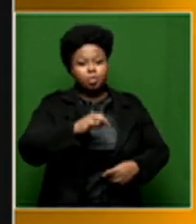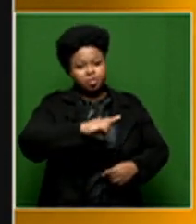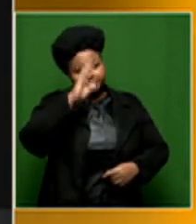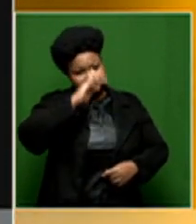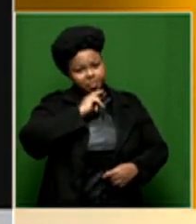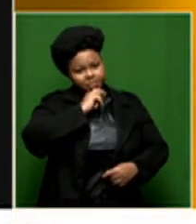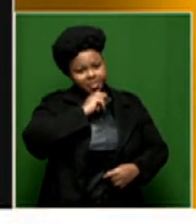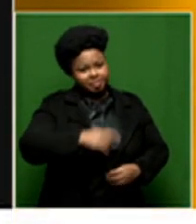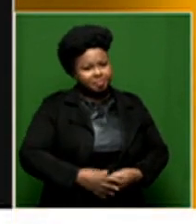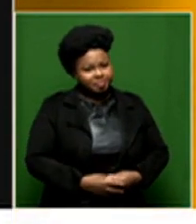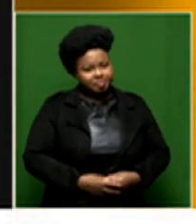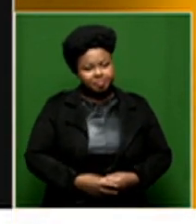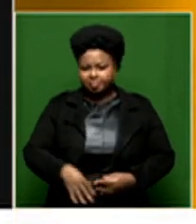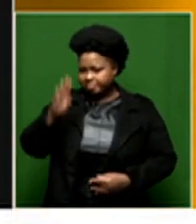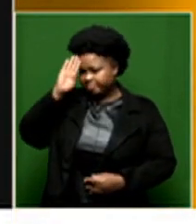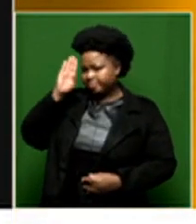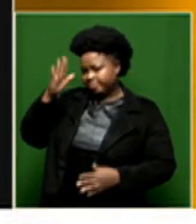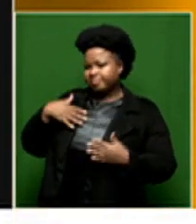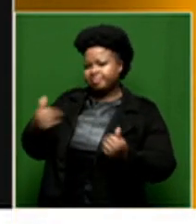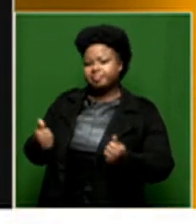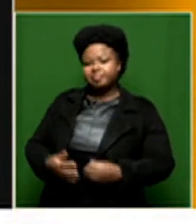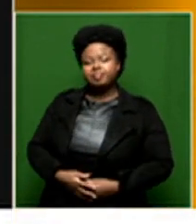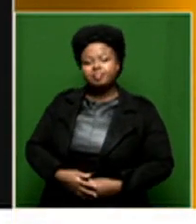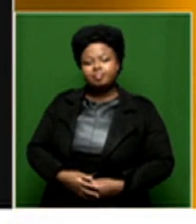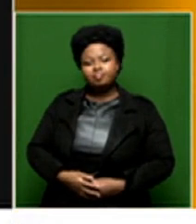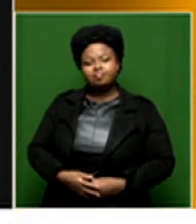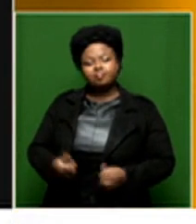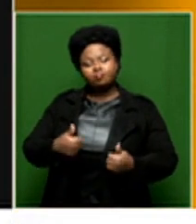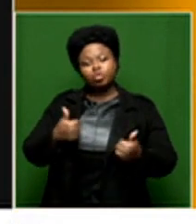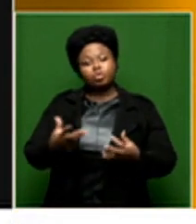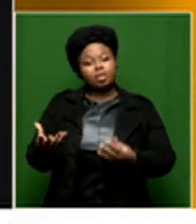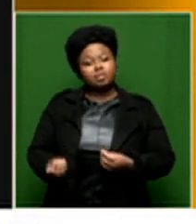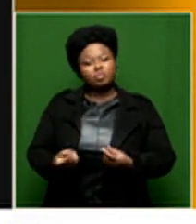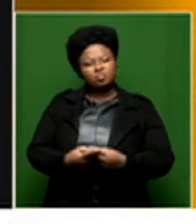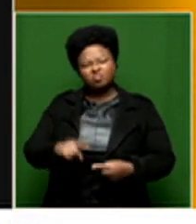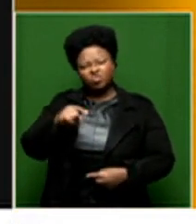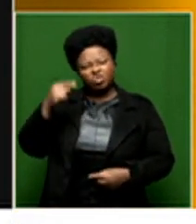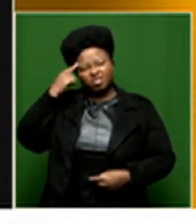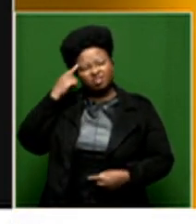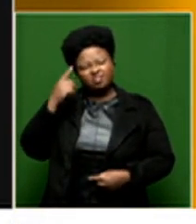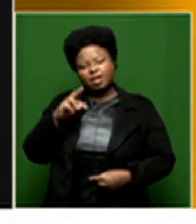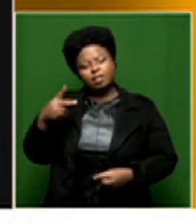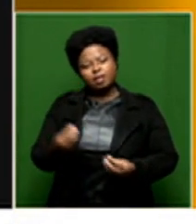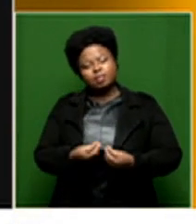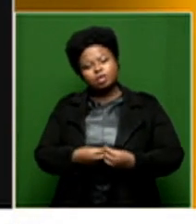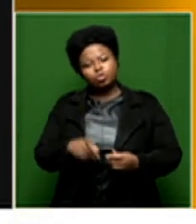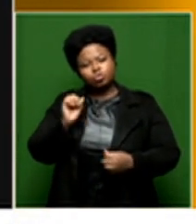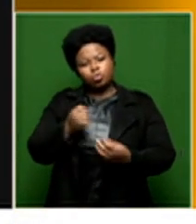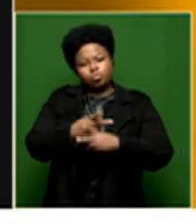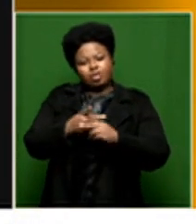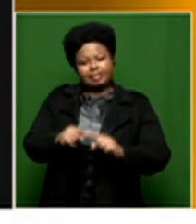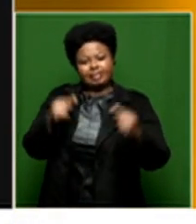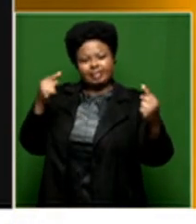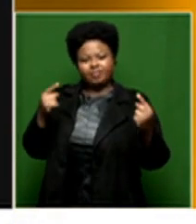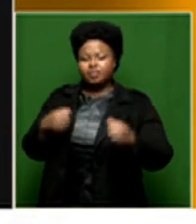Welcome. Hi, guys. How are you? I'm very well, man. Good to have you on the show. What do you think are some of the things that set your products apart